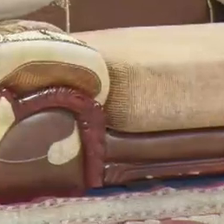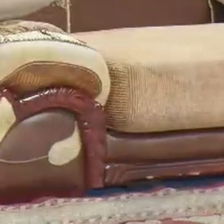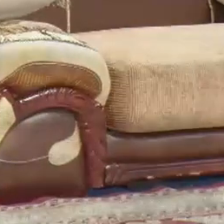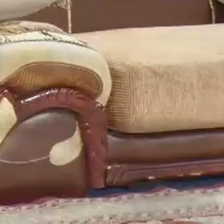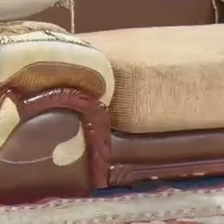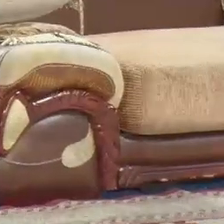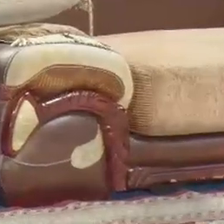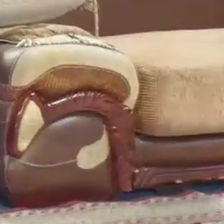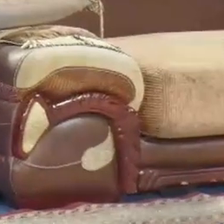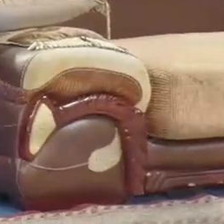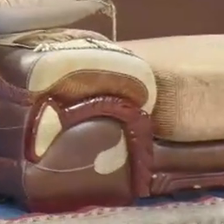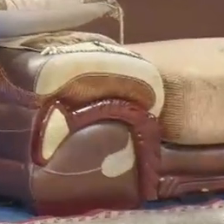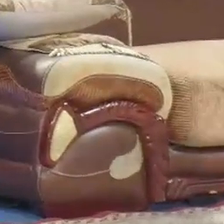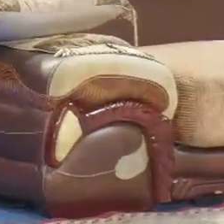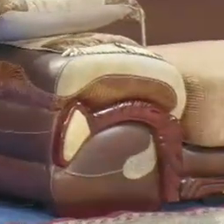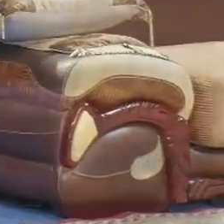Thank you, Pastor.